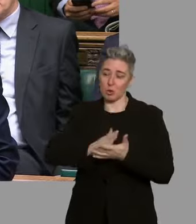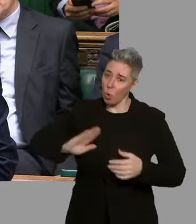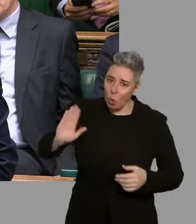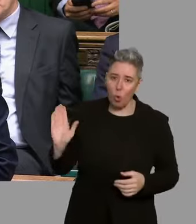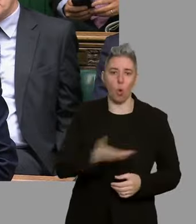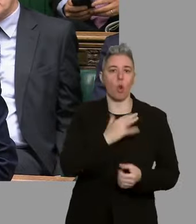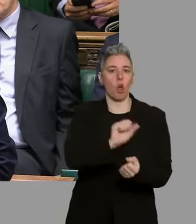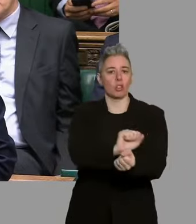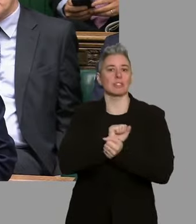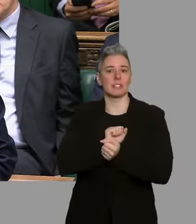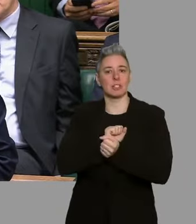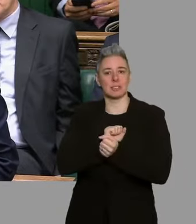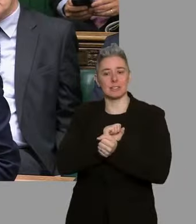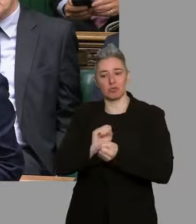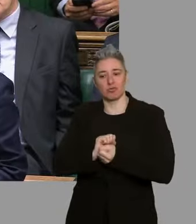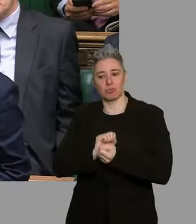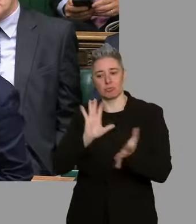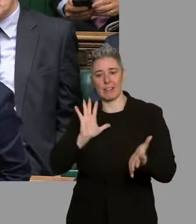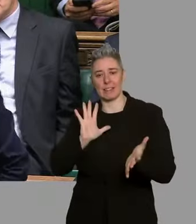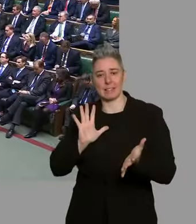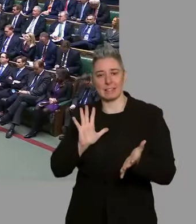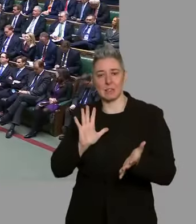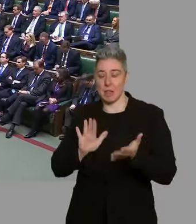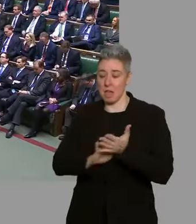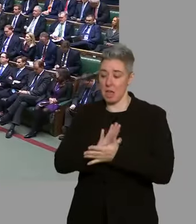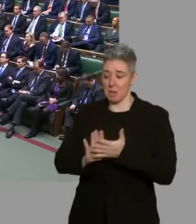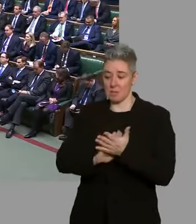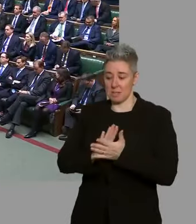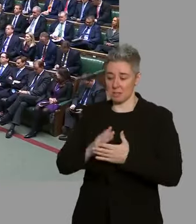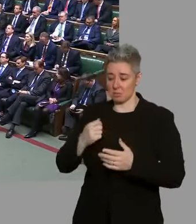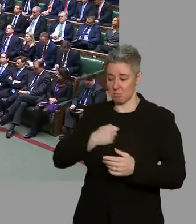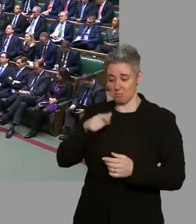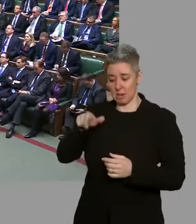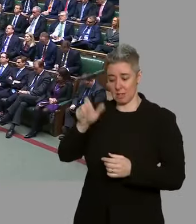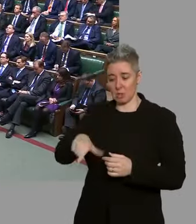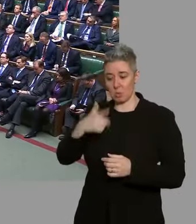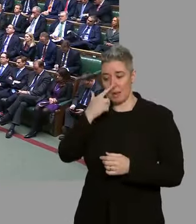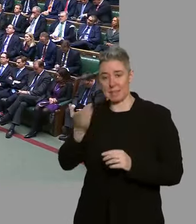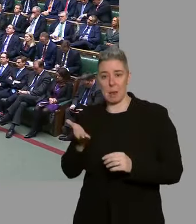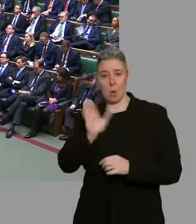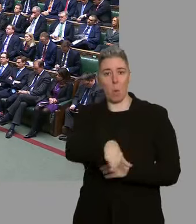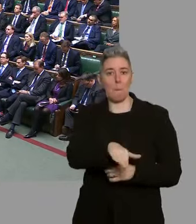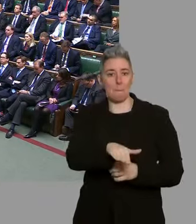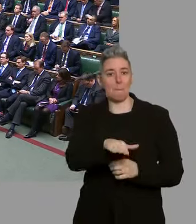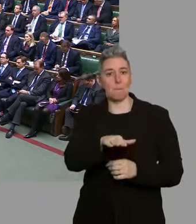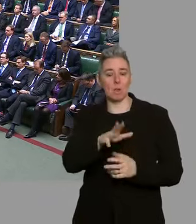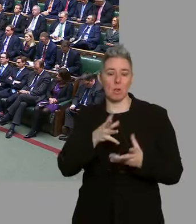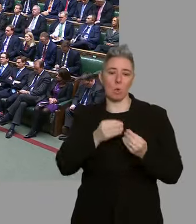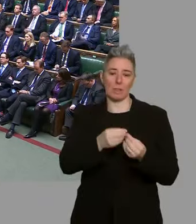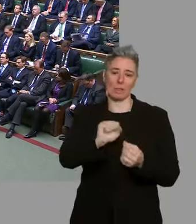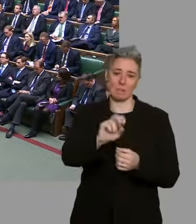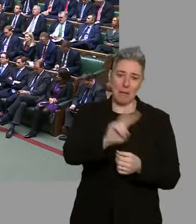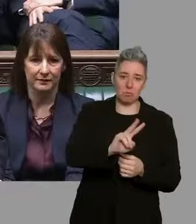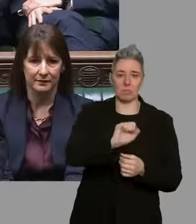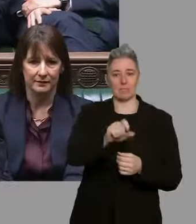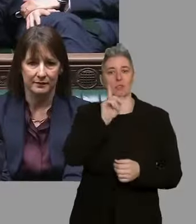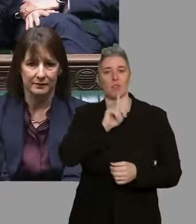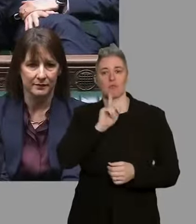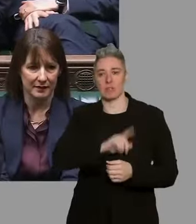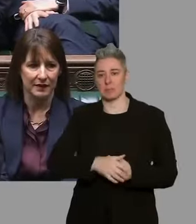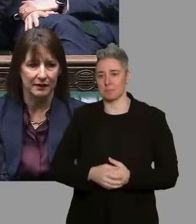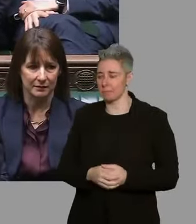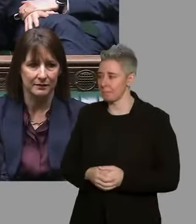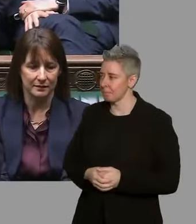belongs with Ditsa and his girlfriend, Noah? Prime Minister. I thank him for raising this case.